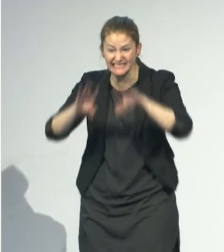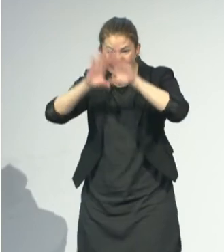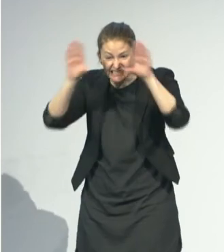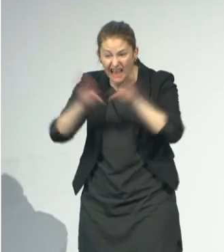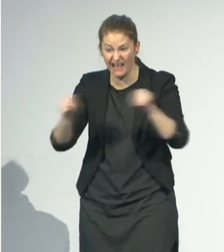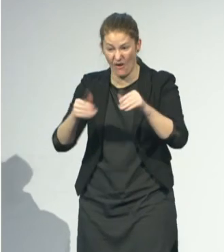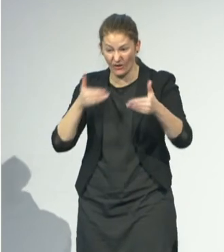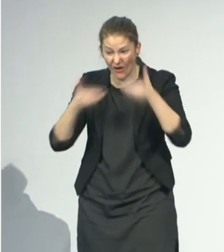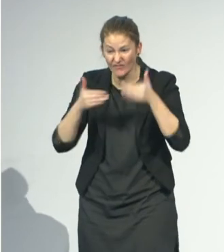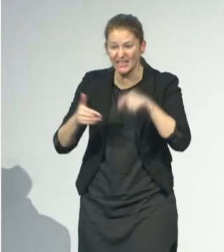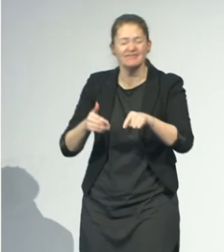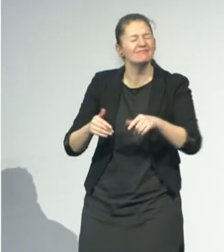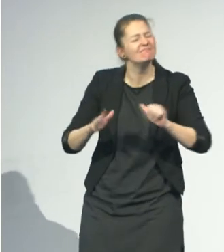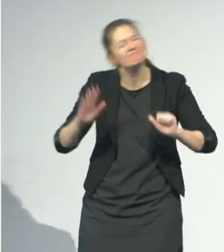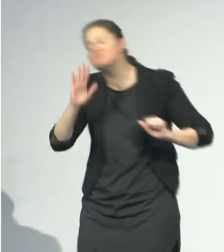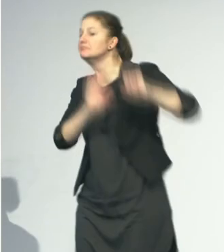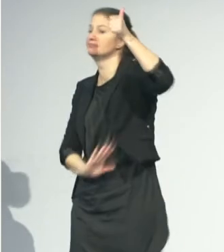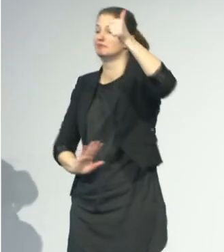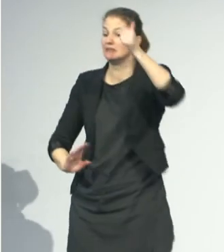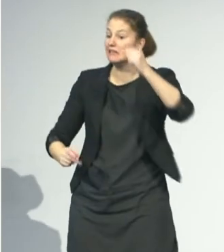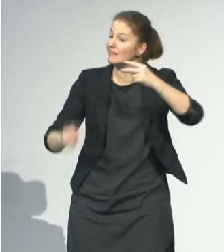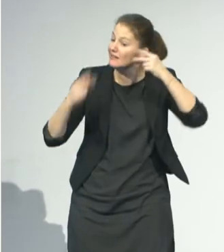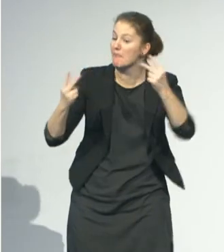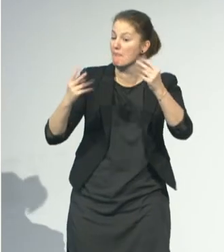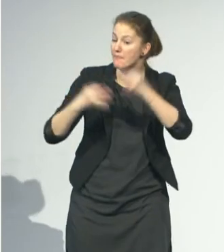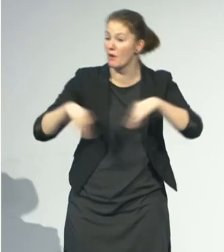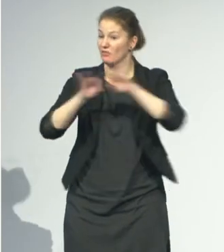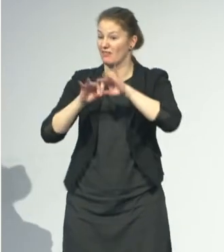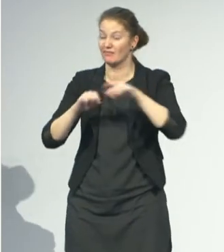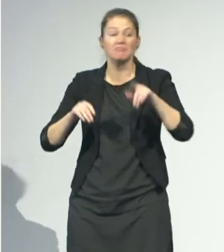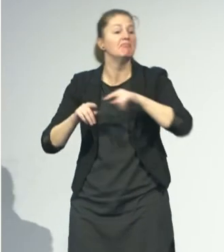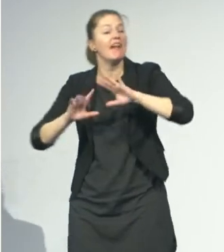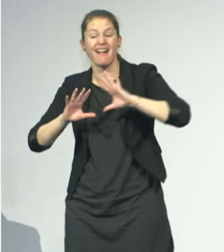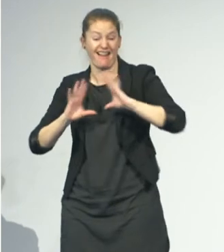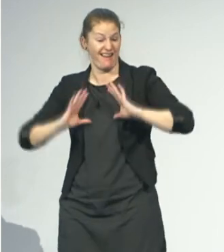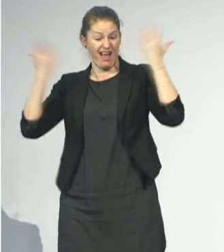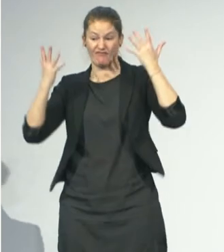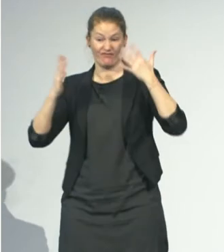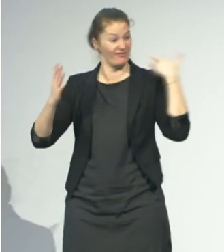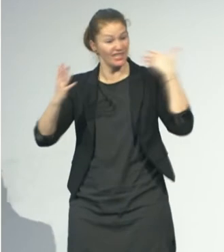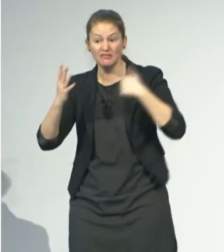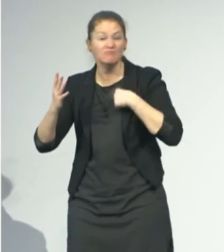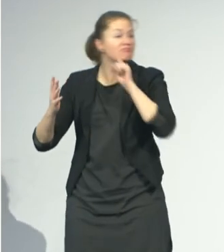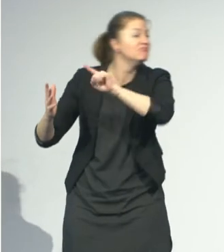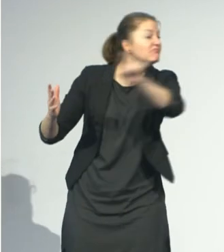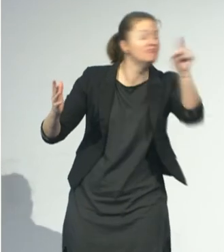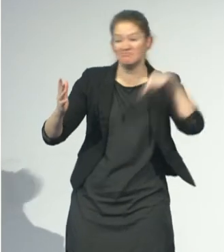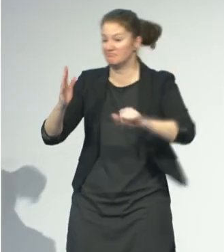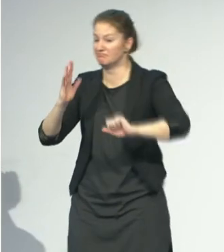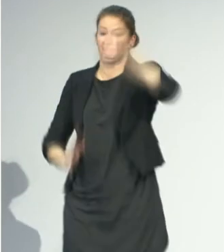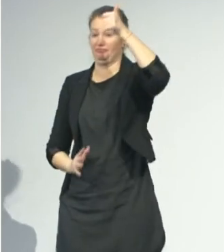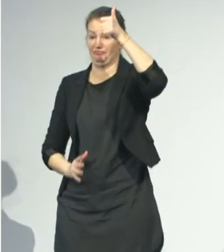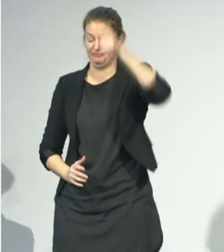where I'm inspired and I get great learning and a great exchange of information. Right. Linda, thank you very much indeed.